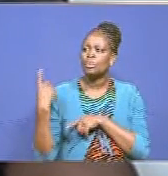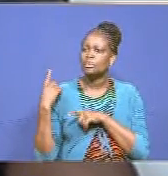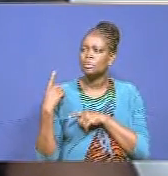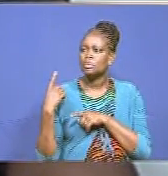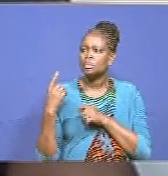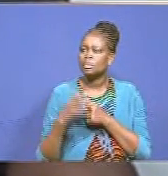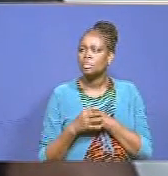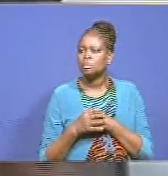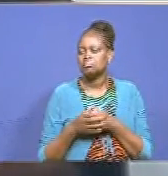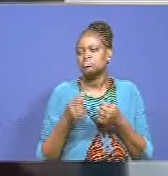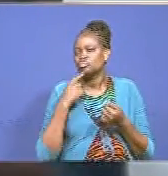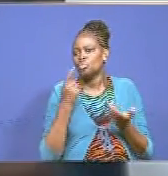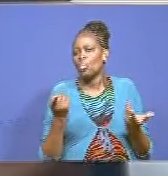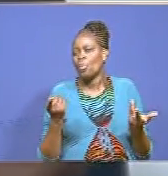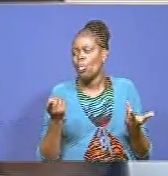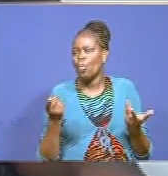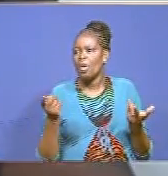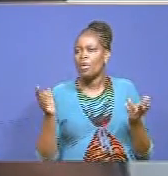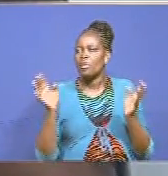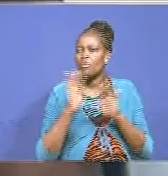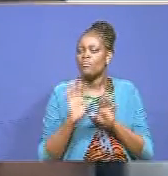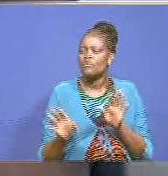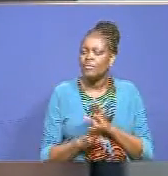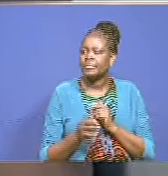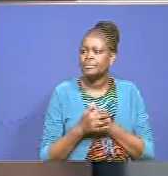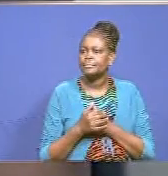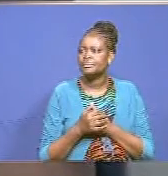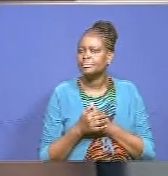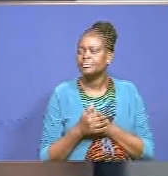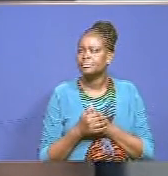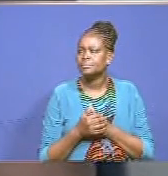seat. Uh-huh. So, in all this, if you look,